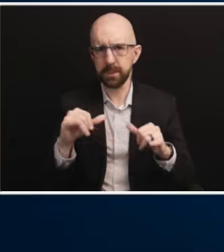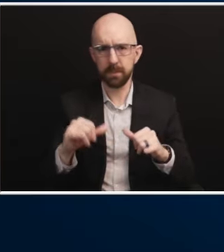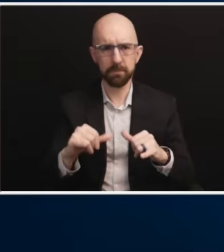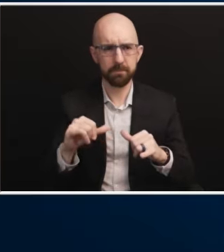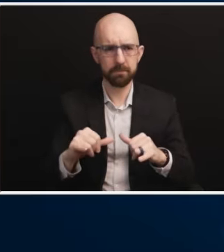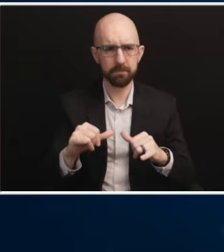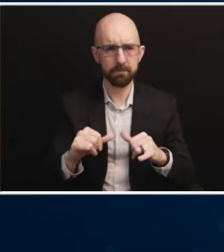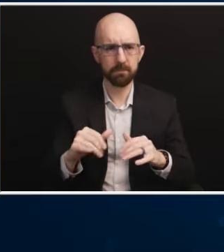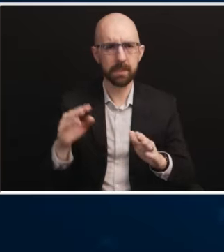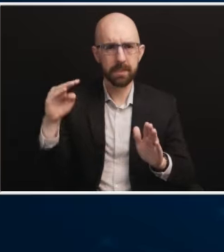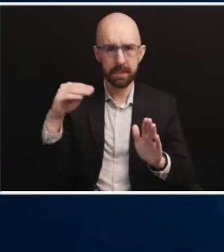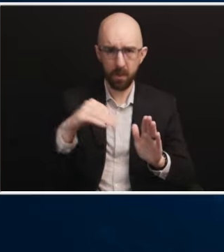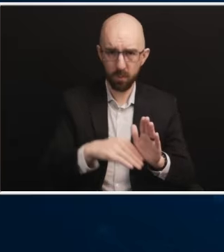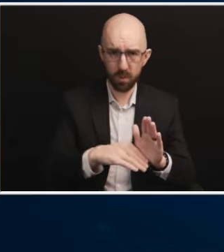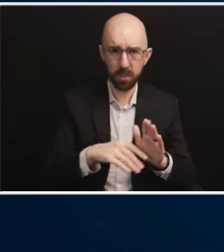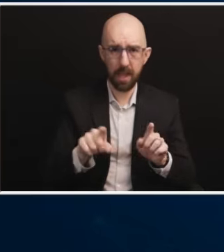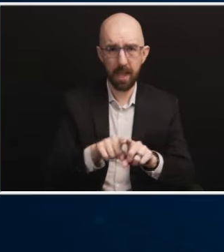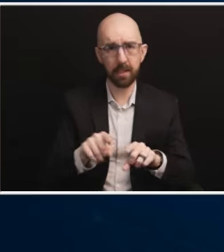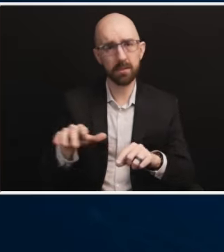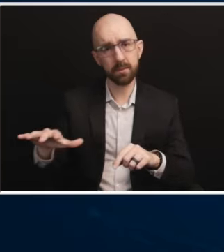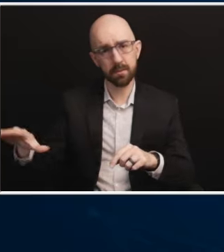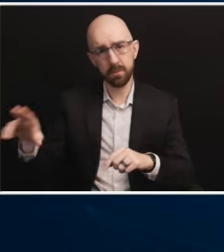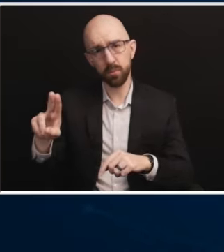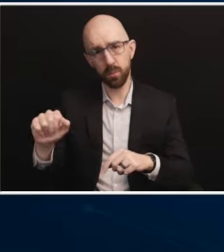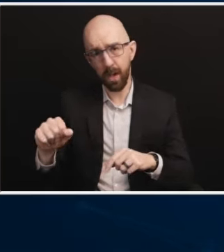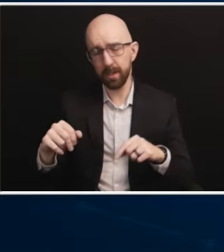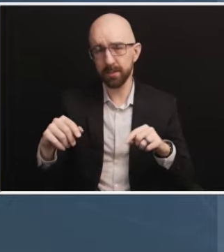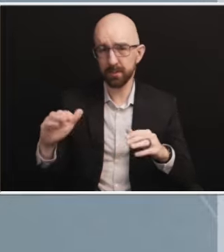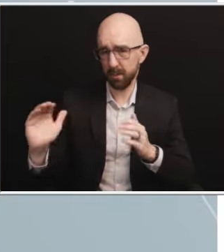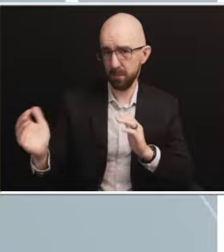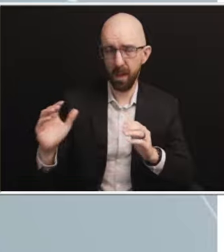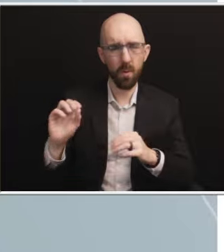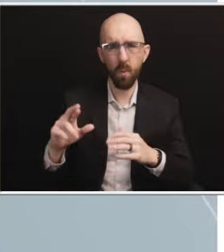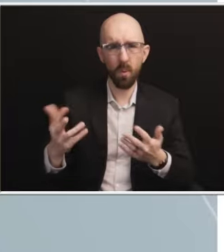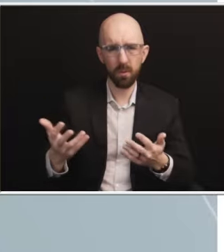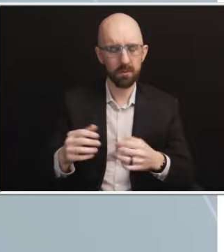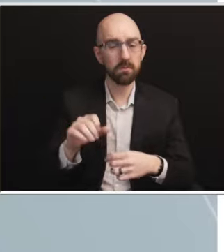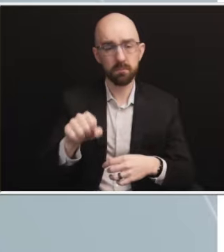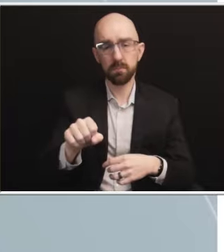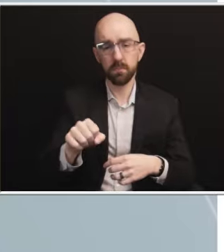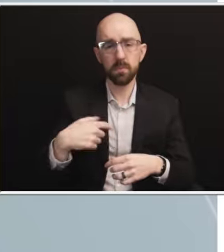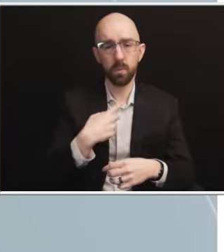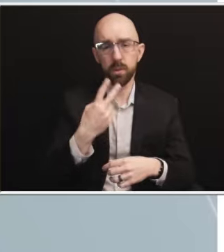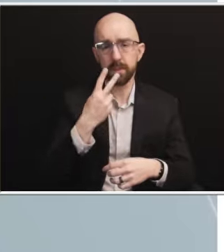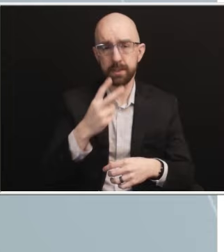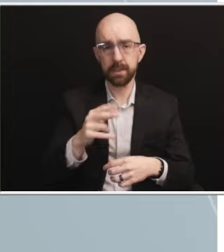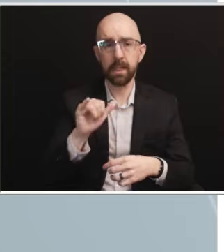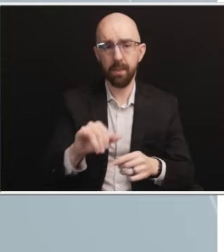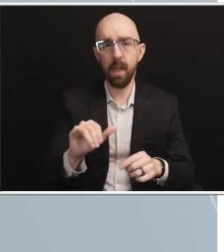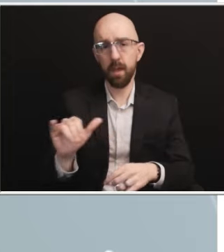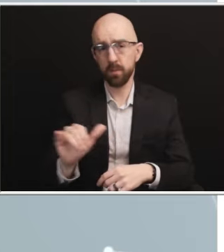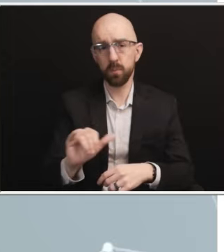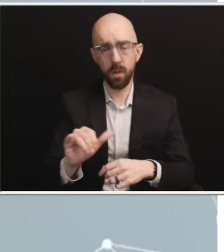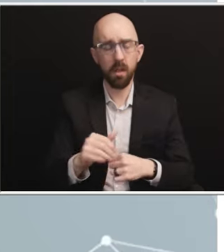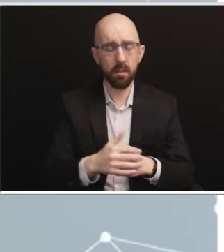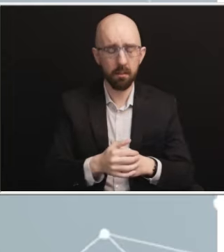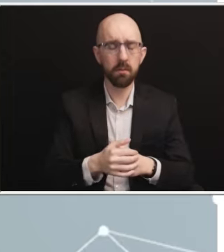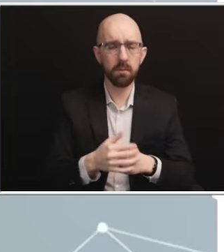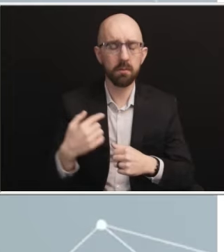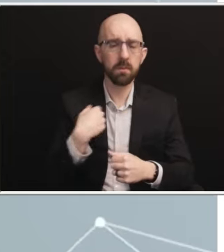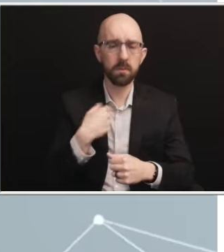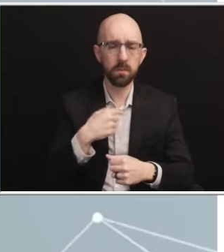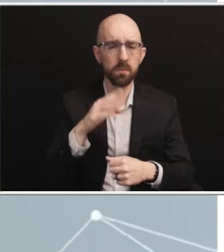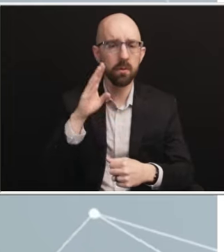slope here as well as the nation, or where are we? Yeah, exactly. We are seeing that as well. We do know that we